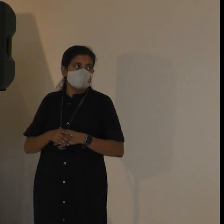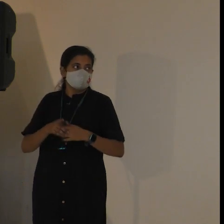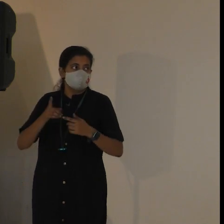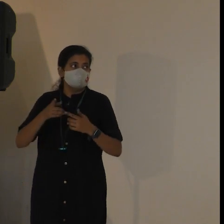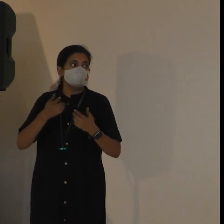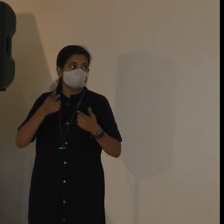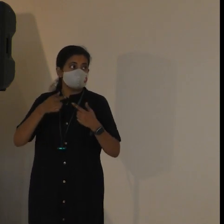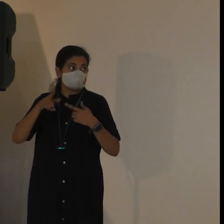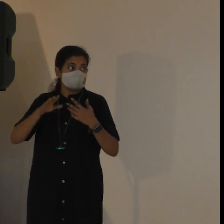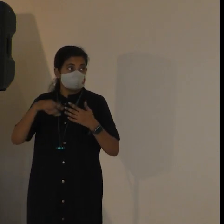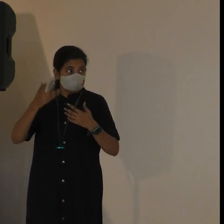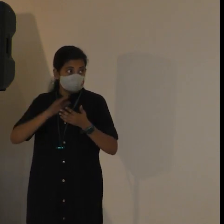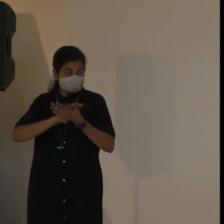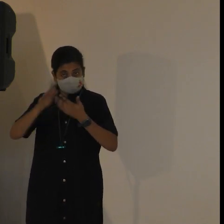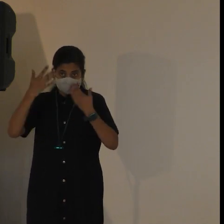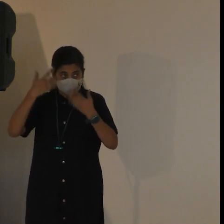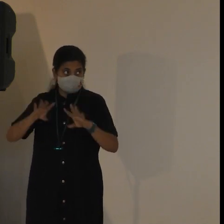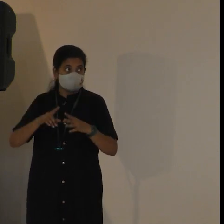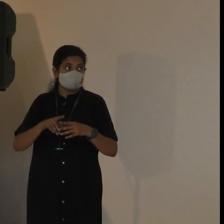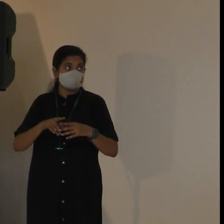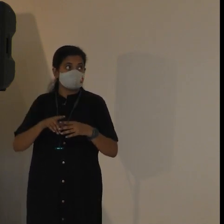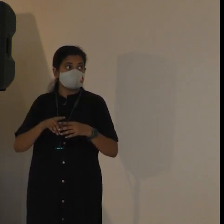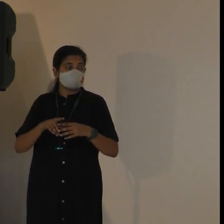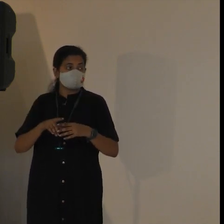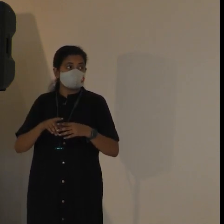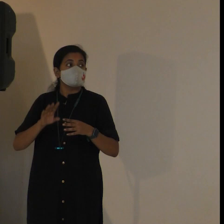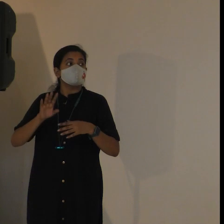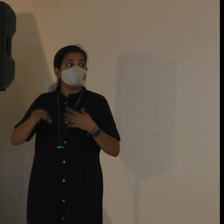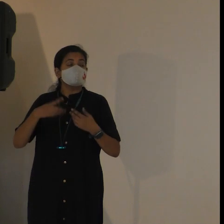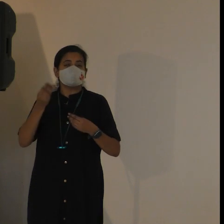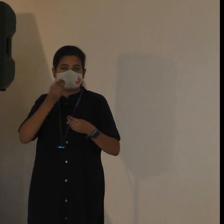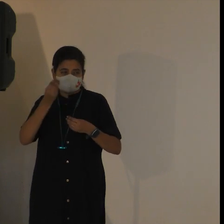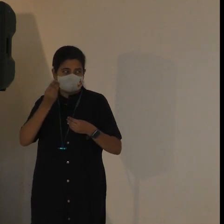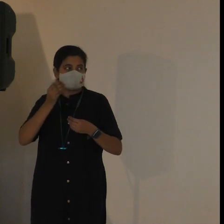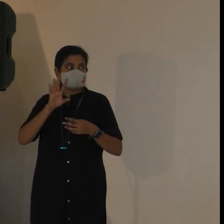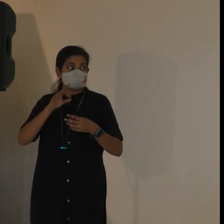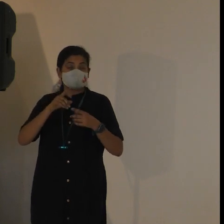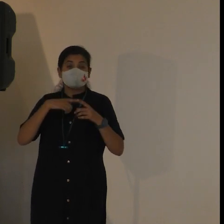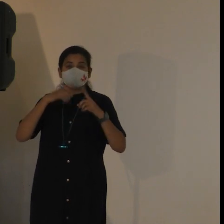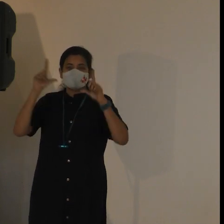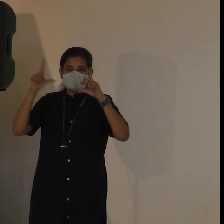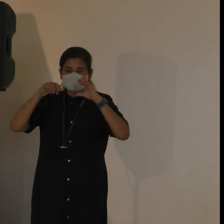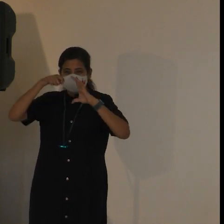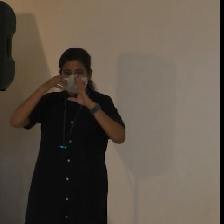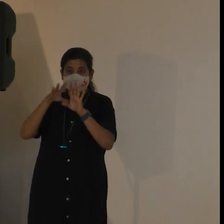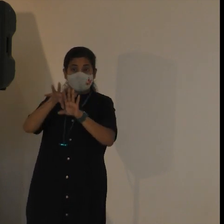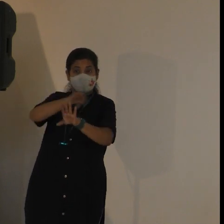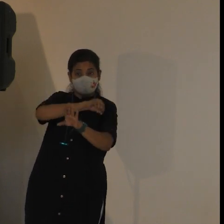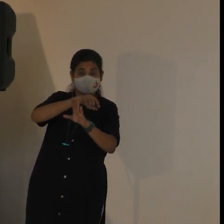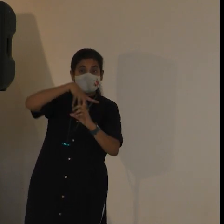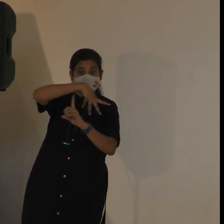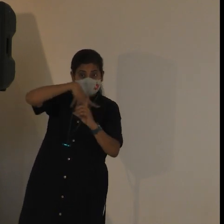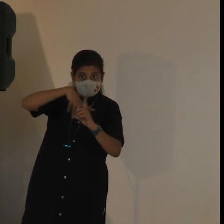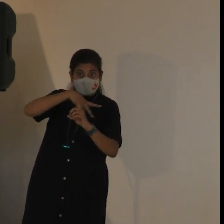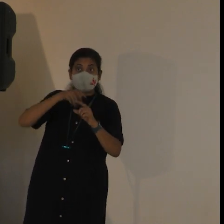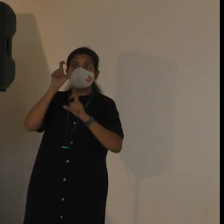even for the work that you have done and will do, there's a certain behind the scenes which is just